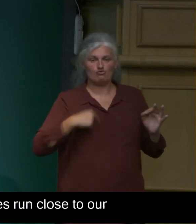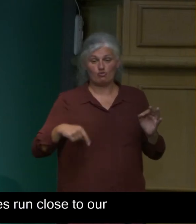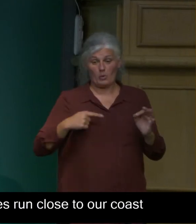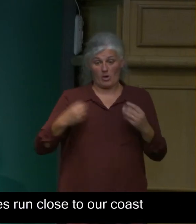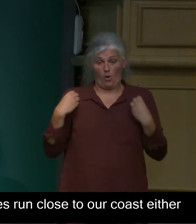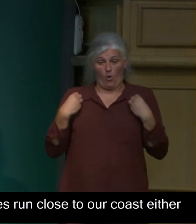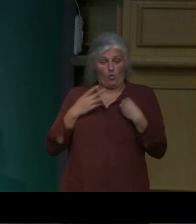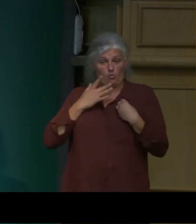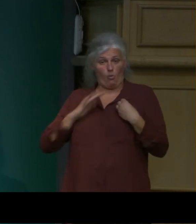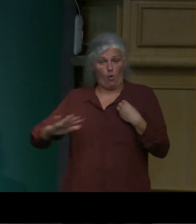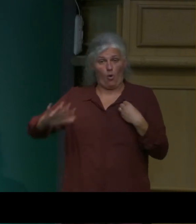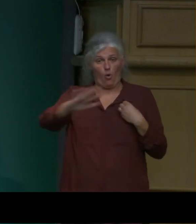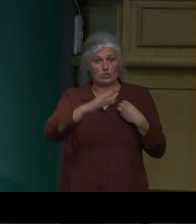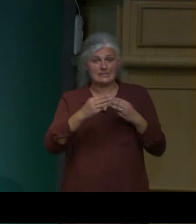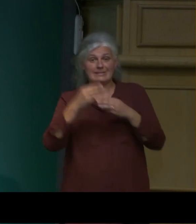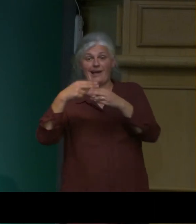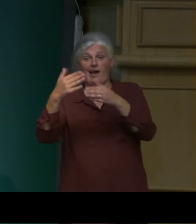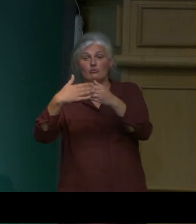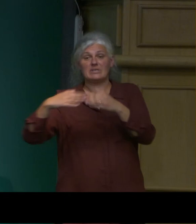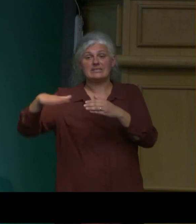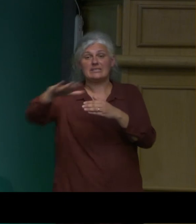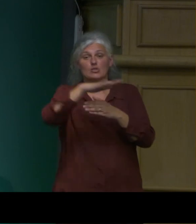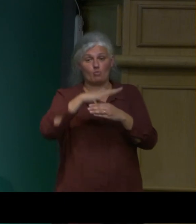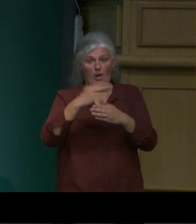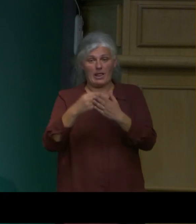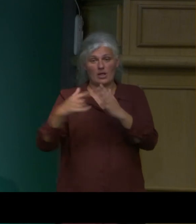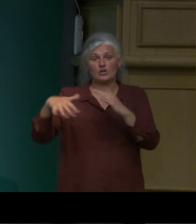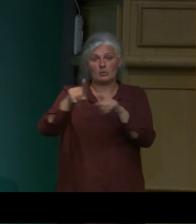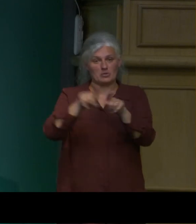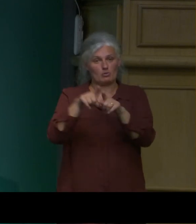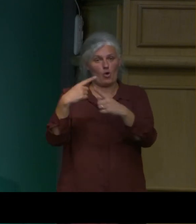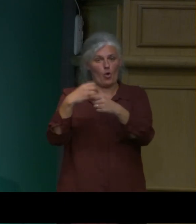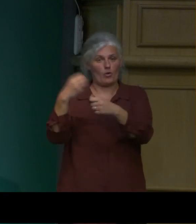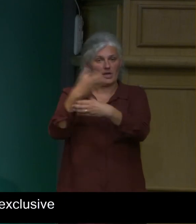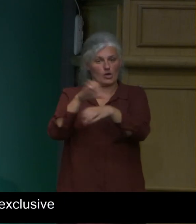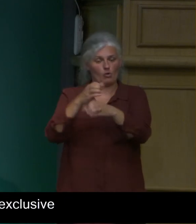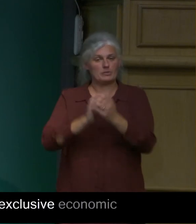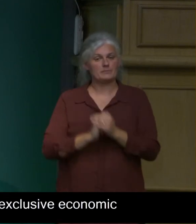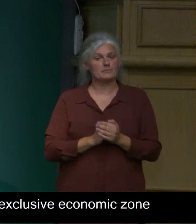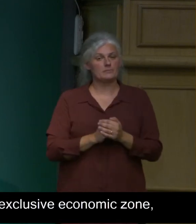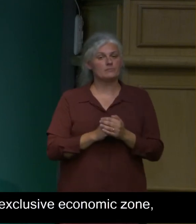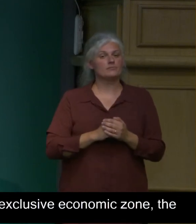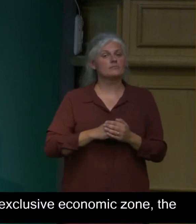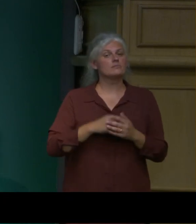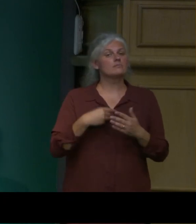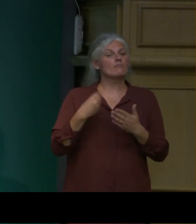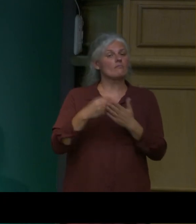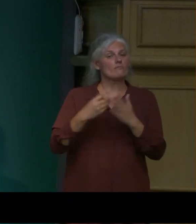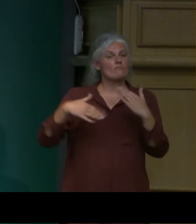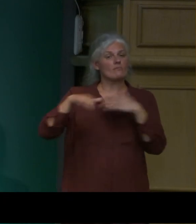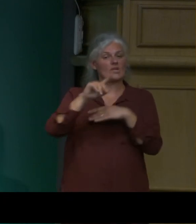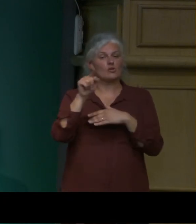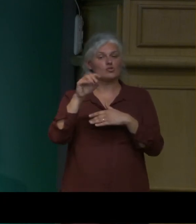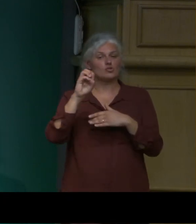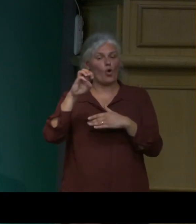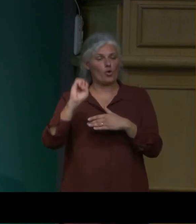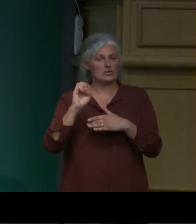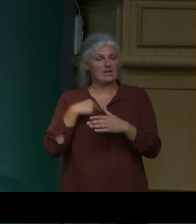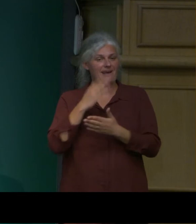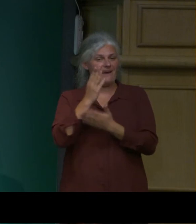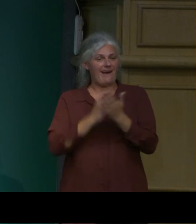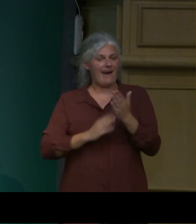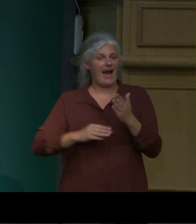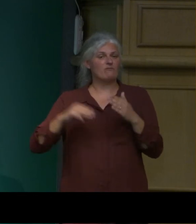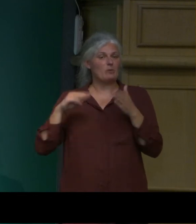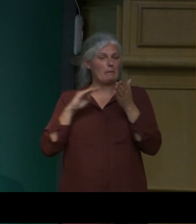Waters our wider exclusive economic zone the size of economic exclusive economic zone almost half a